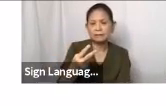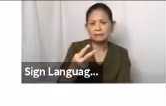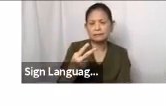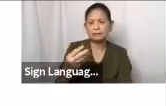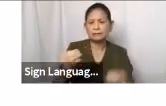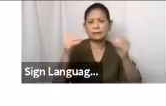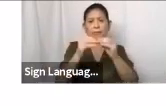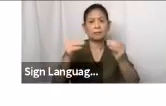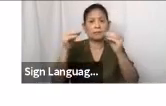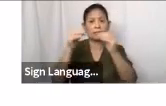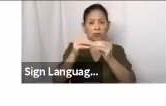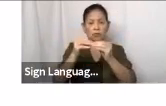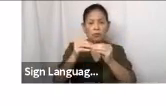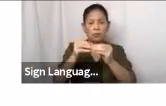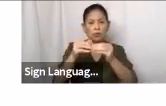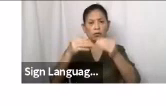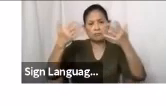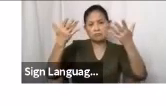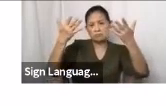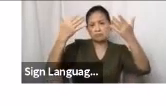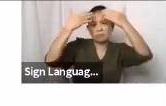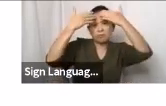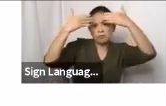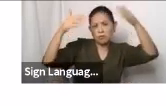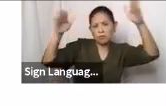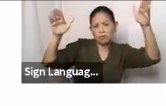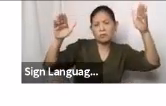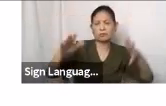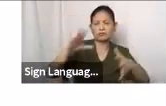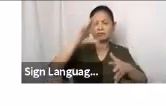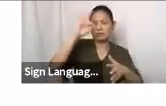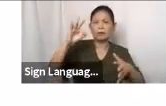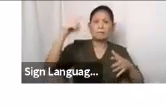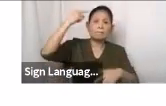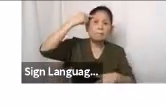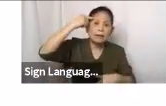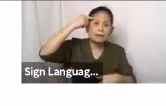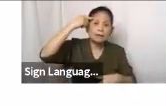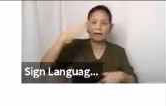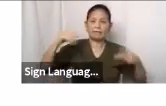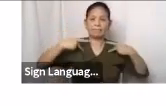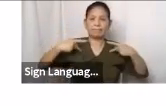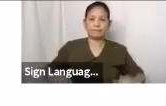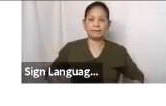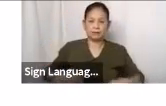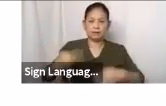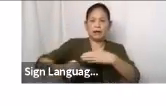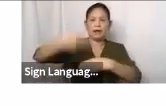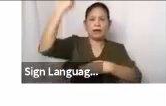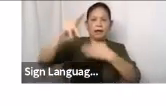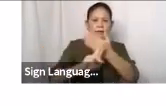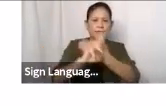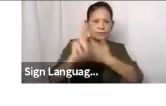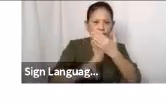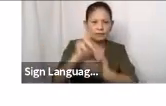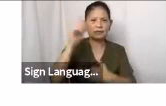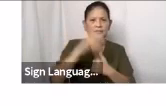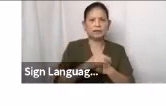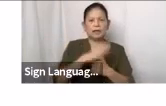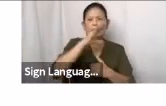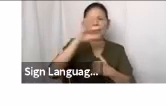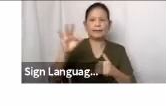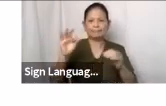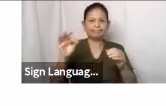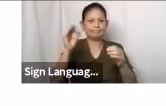most of them were open to high risk of mental and physical problems due to lack of awareness and medical facilities.